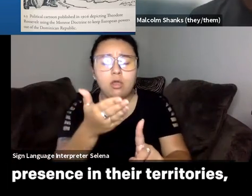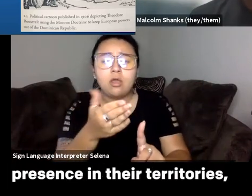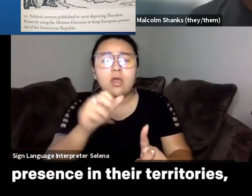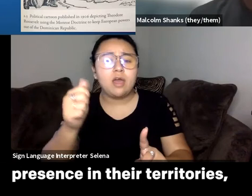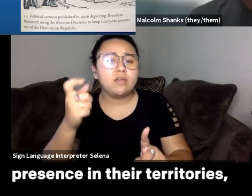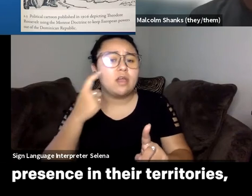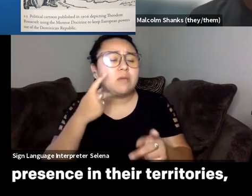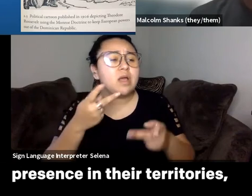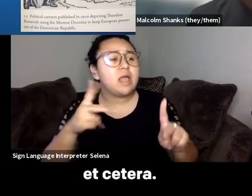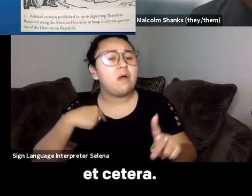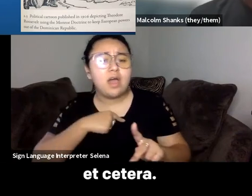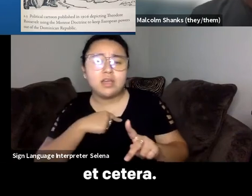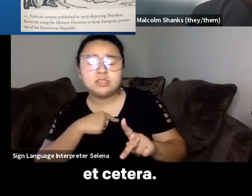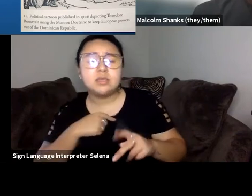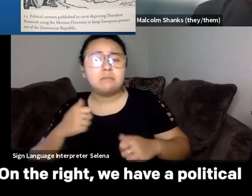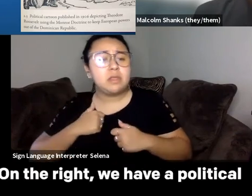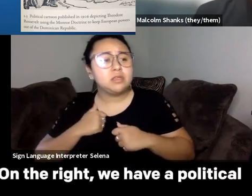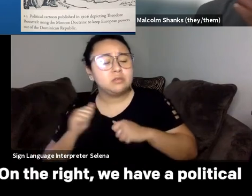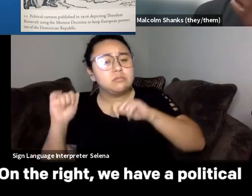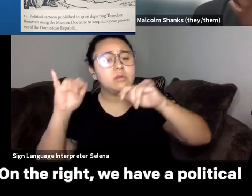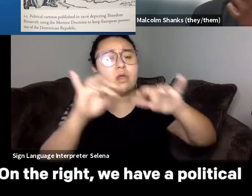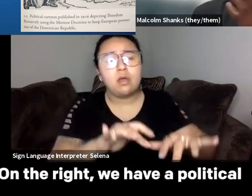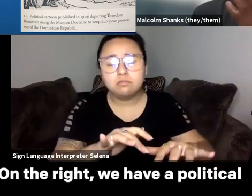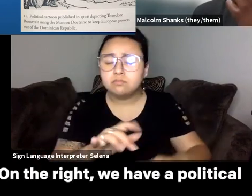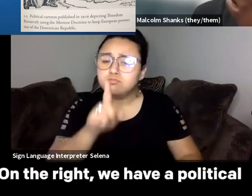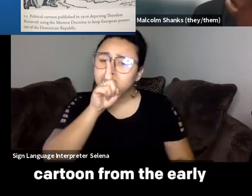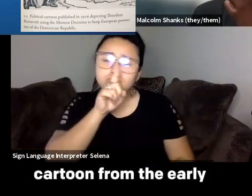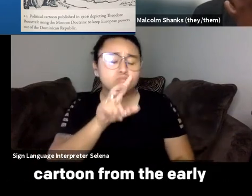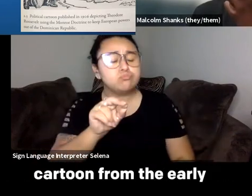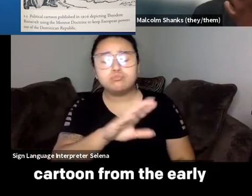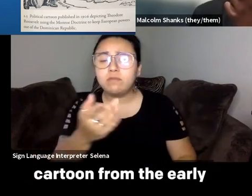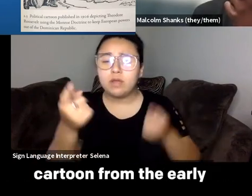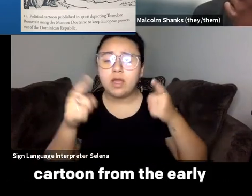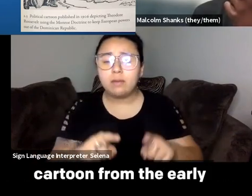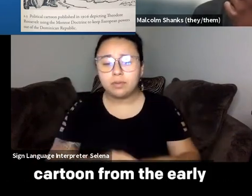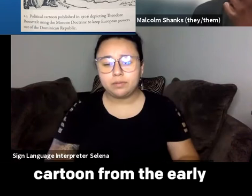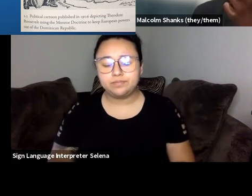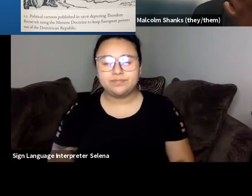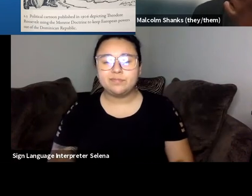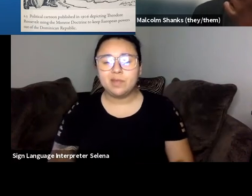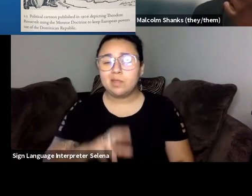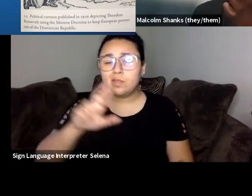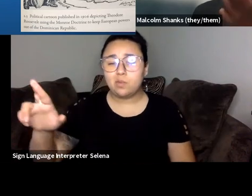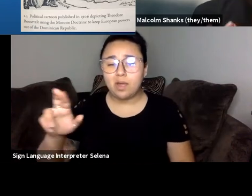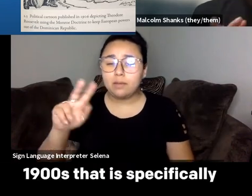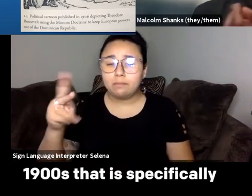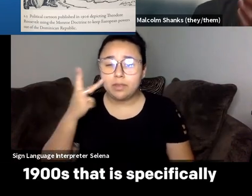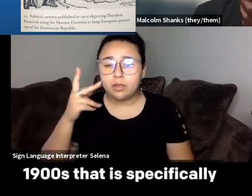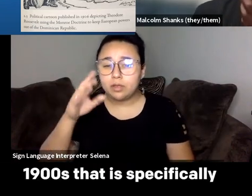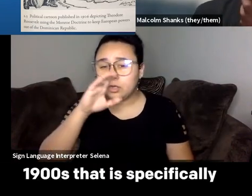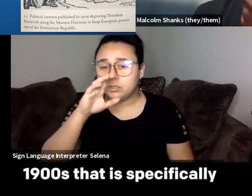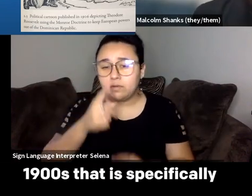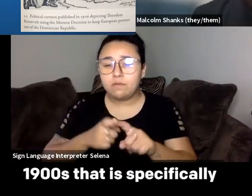in their territories, etc. On the right, we have a political cartoon from the early